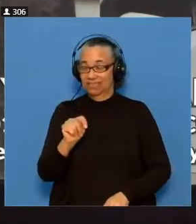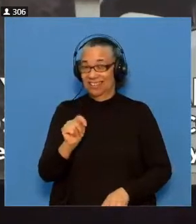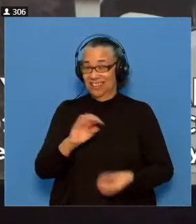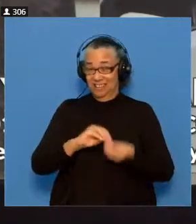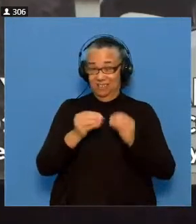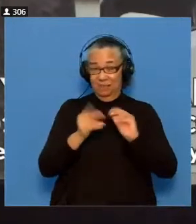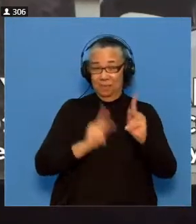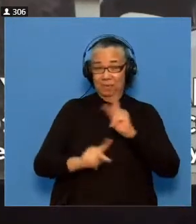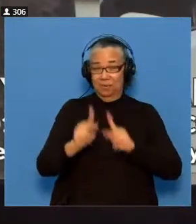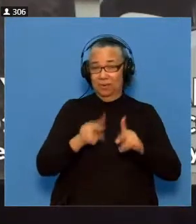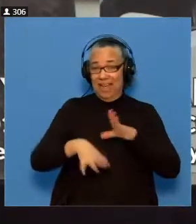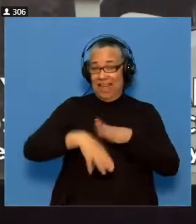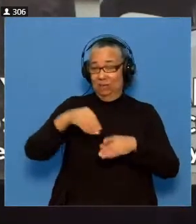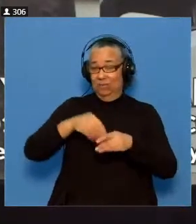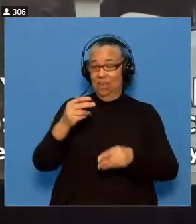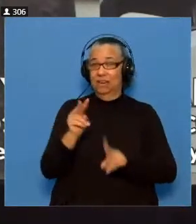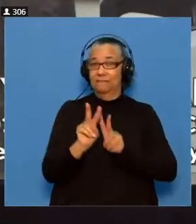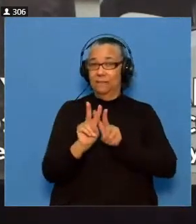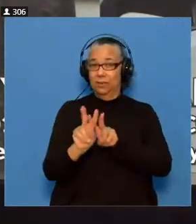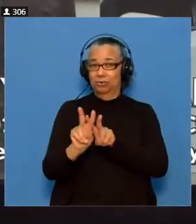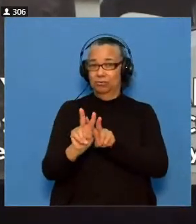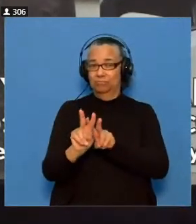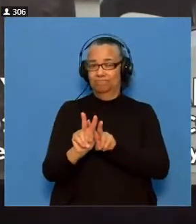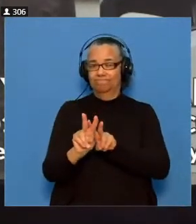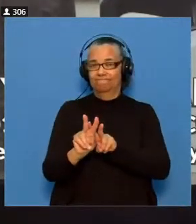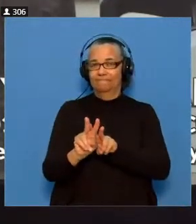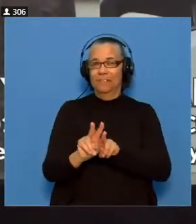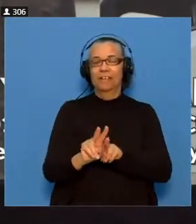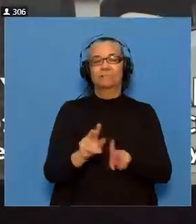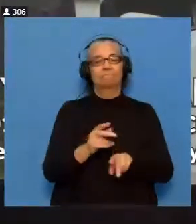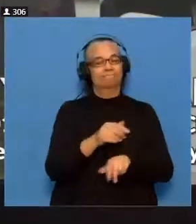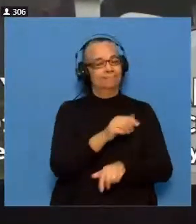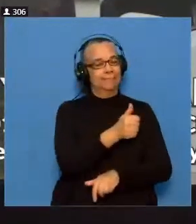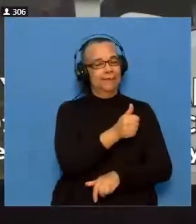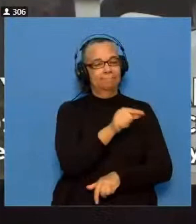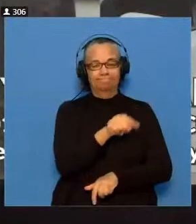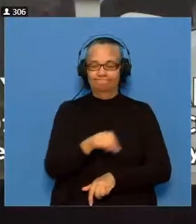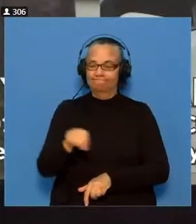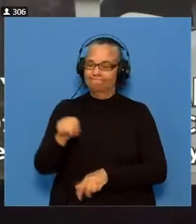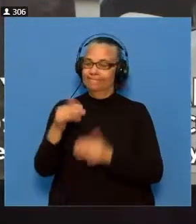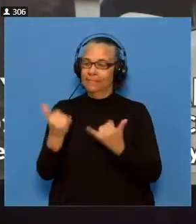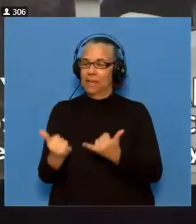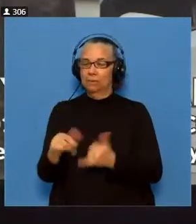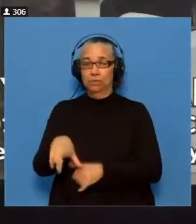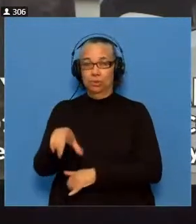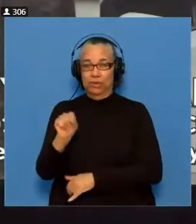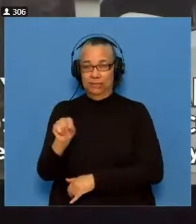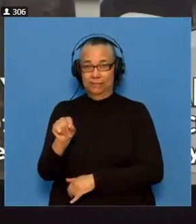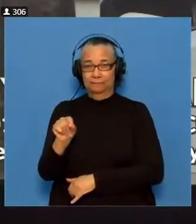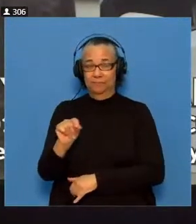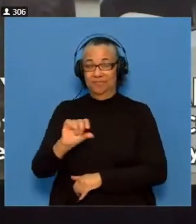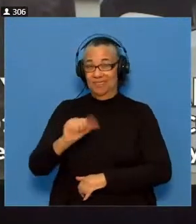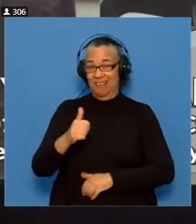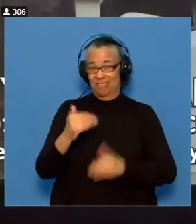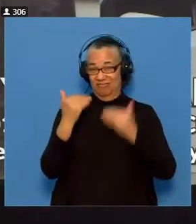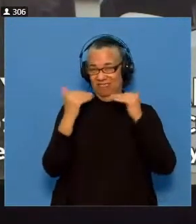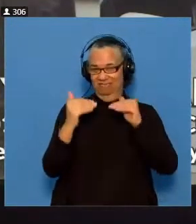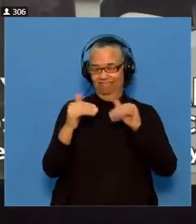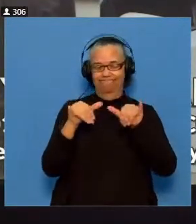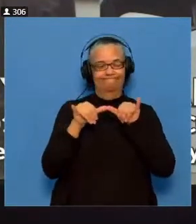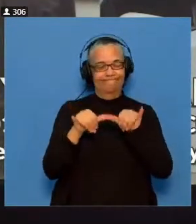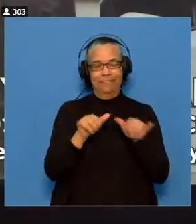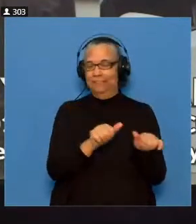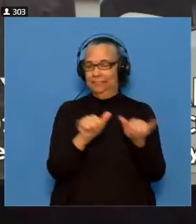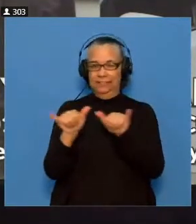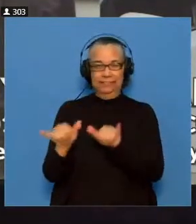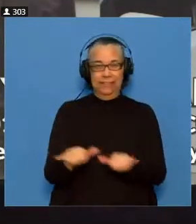outdoor funeral has been increased from 10 to 20. Other restrictions remain unchanged,